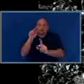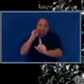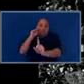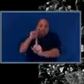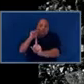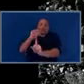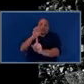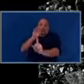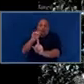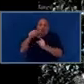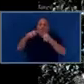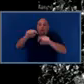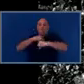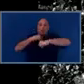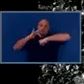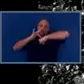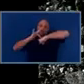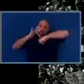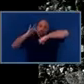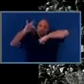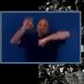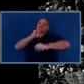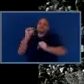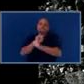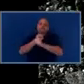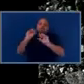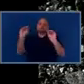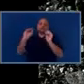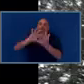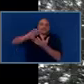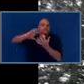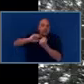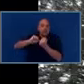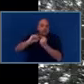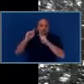no damage to the arm. And so far, that all looks great too.